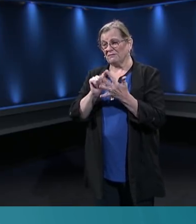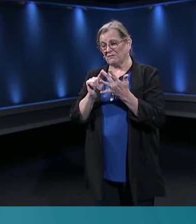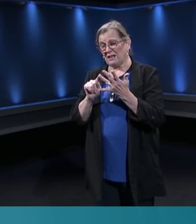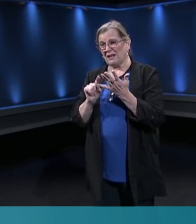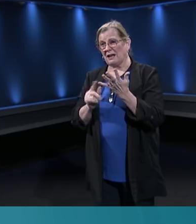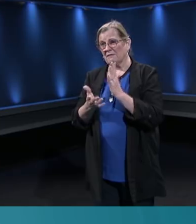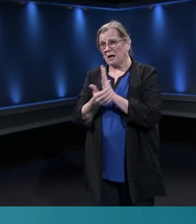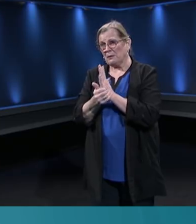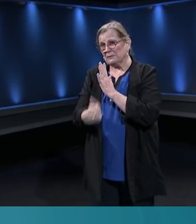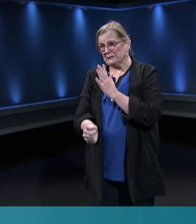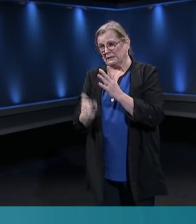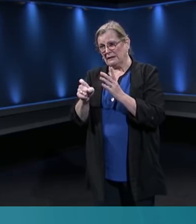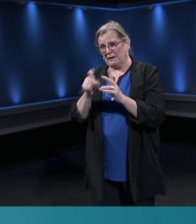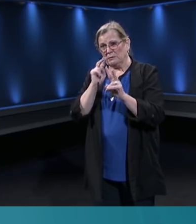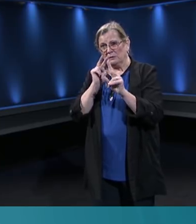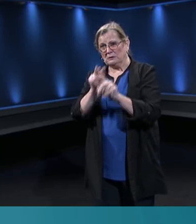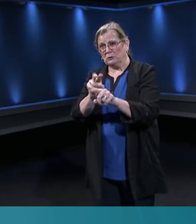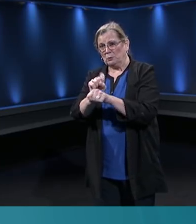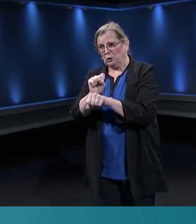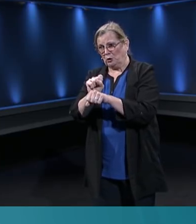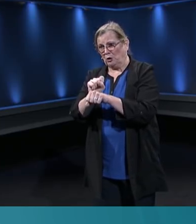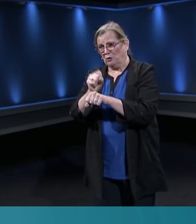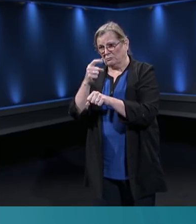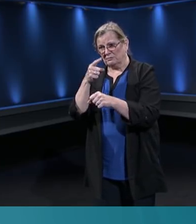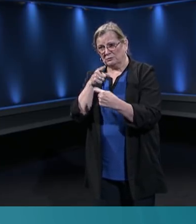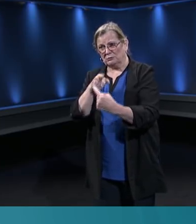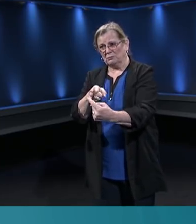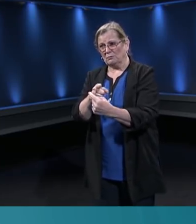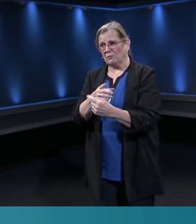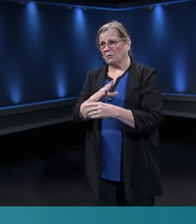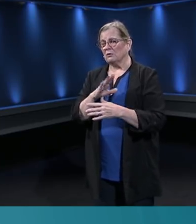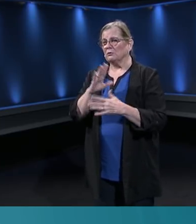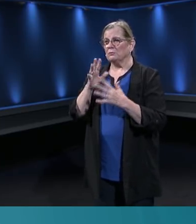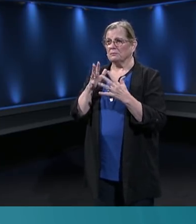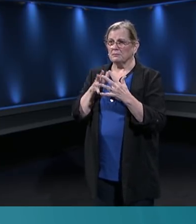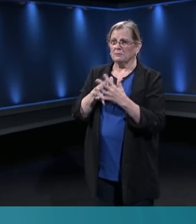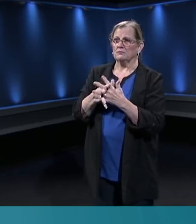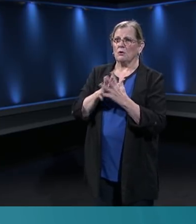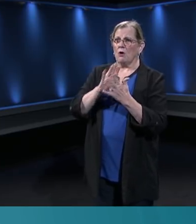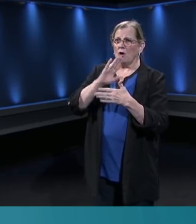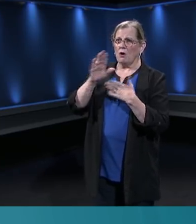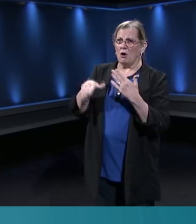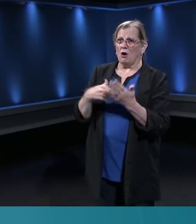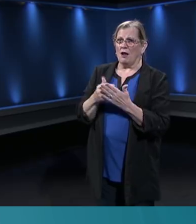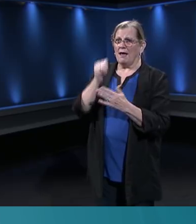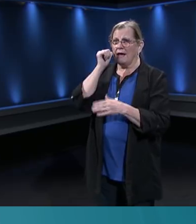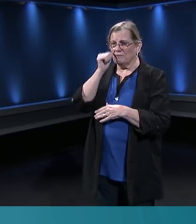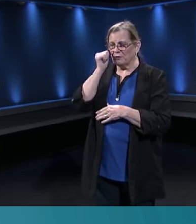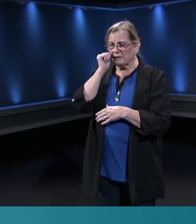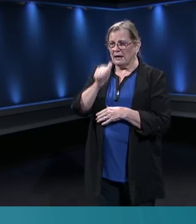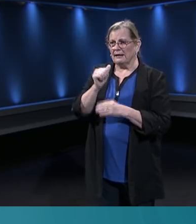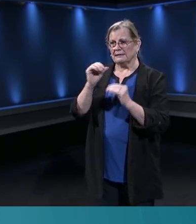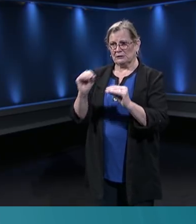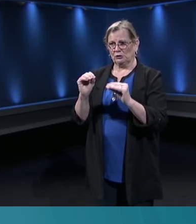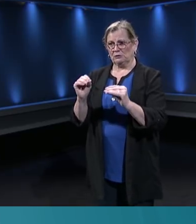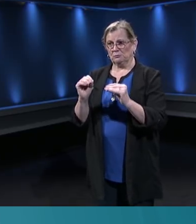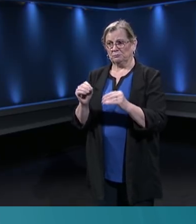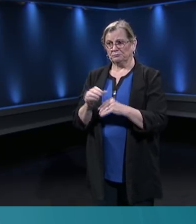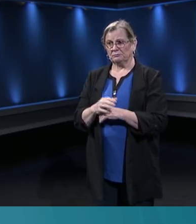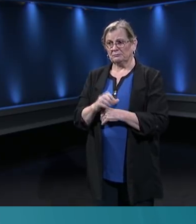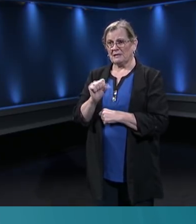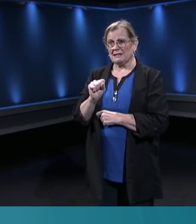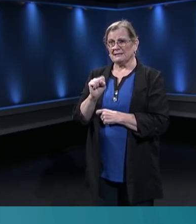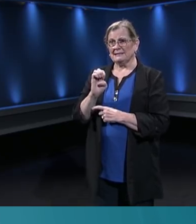working with our schools to incorporate and embed into their instruction every day. SEL is not something that is new